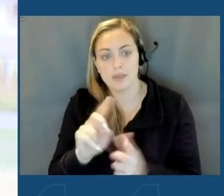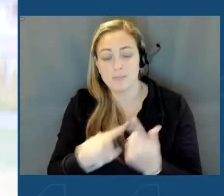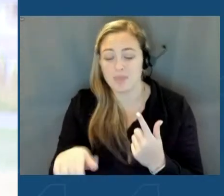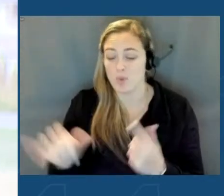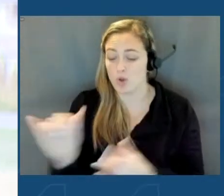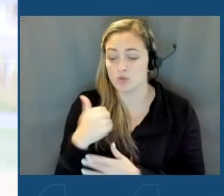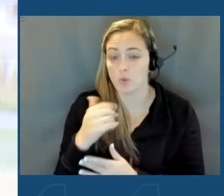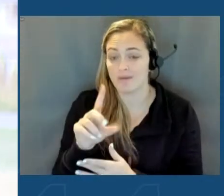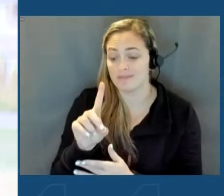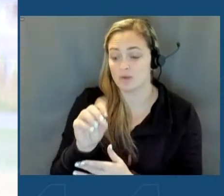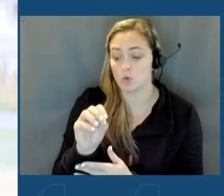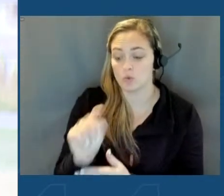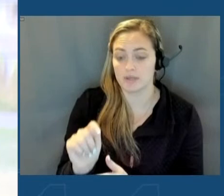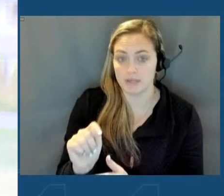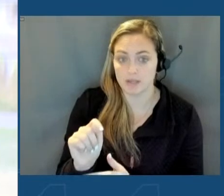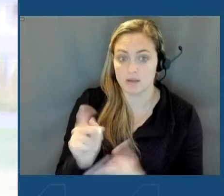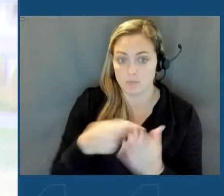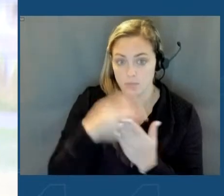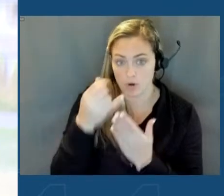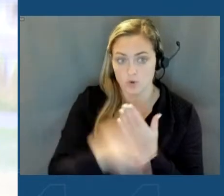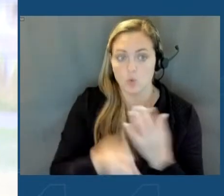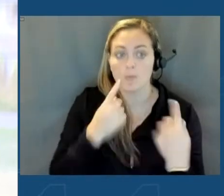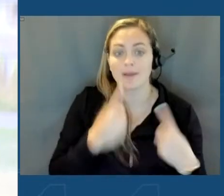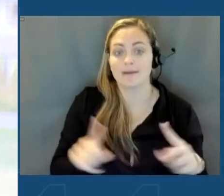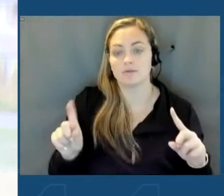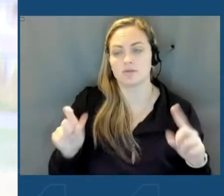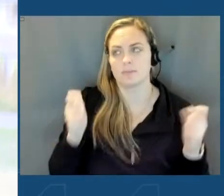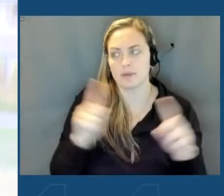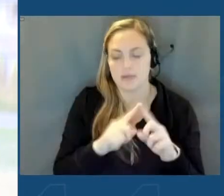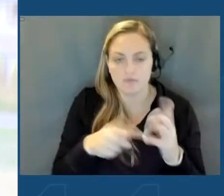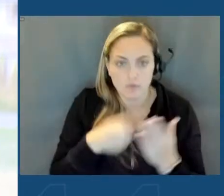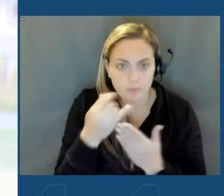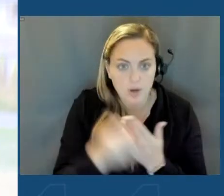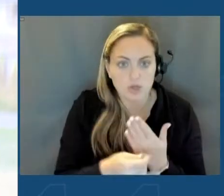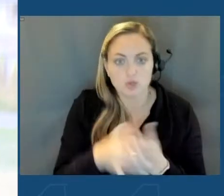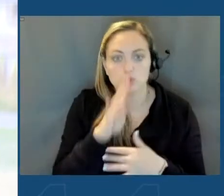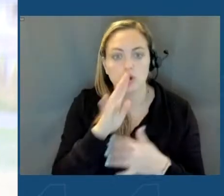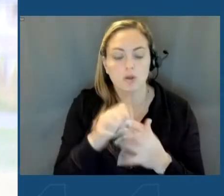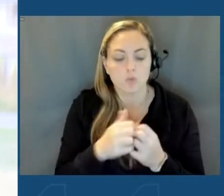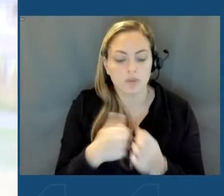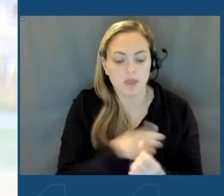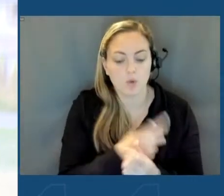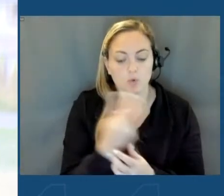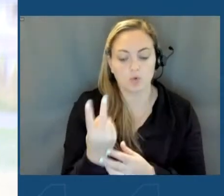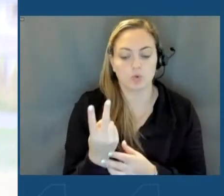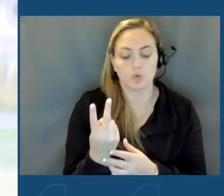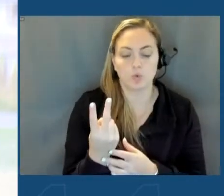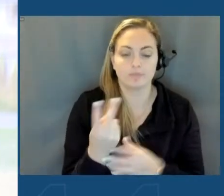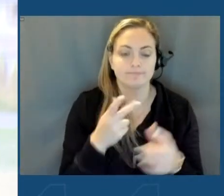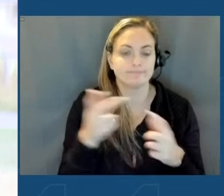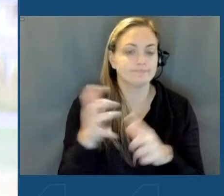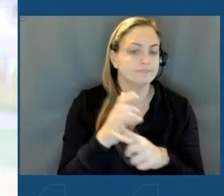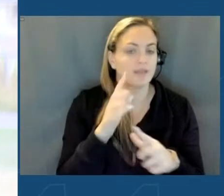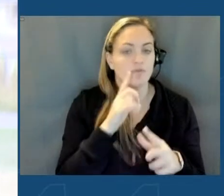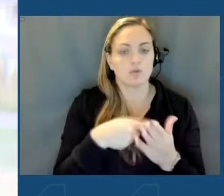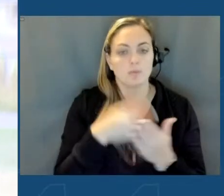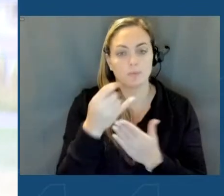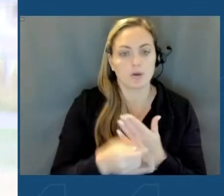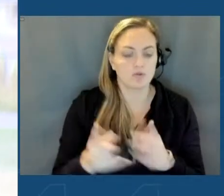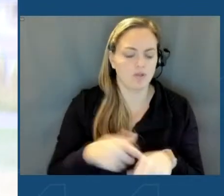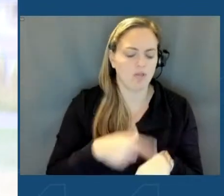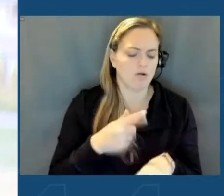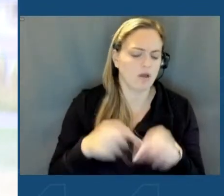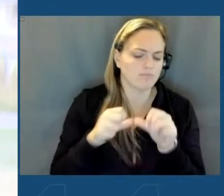projects, and we're going to be announcing another number of projects. I've been talking to our two champions of these projects for a long time, and we're going to